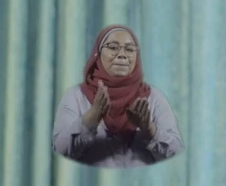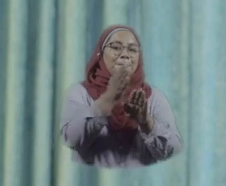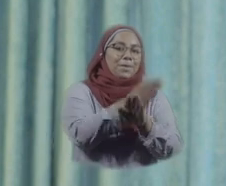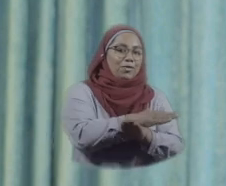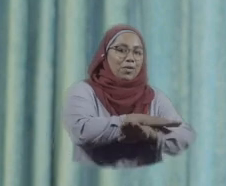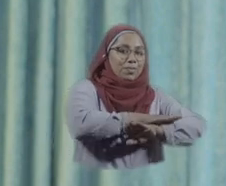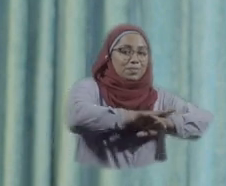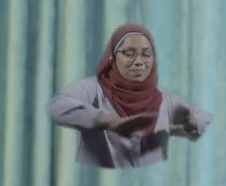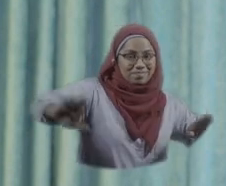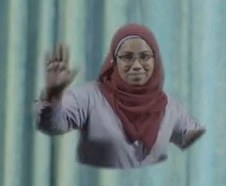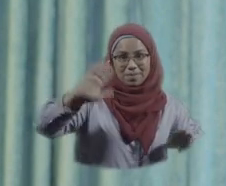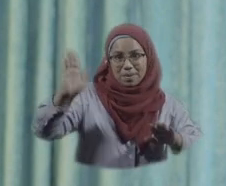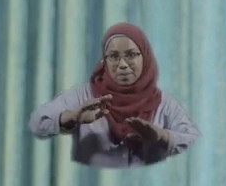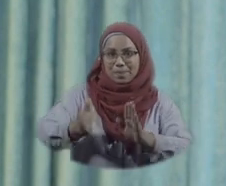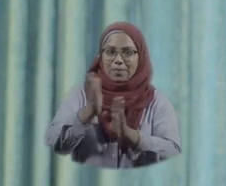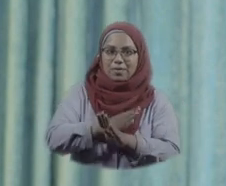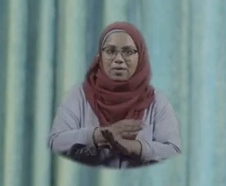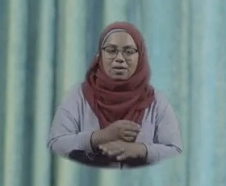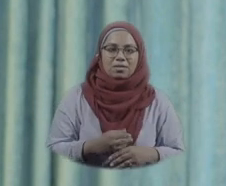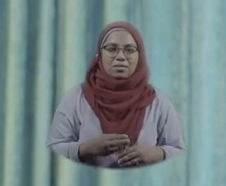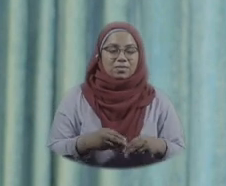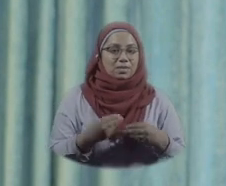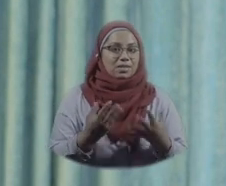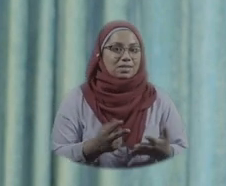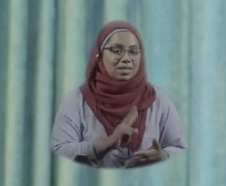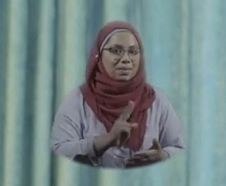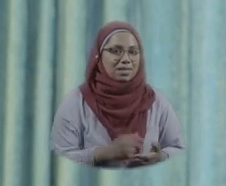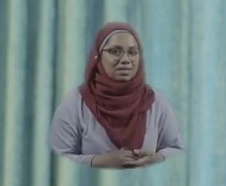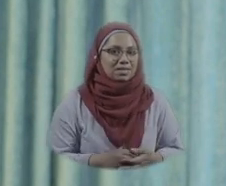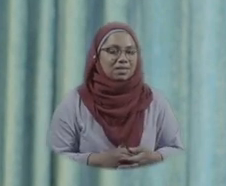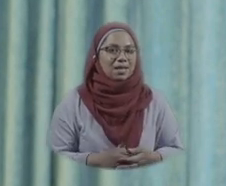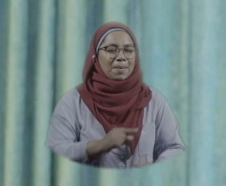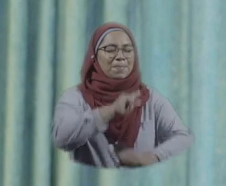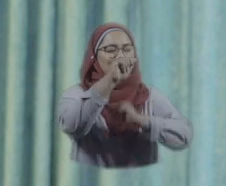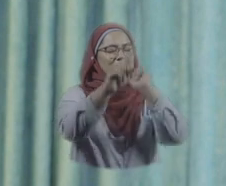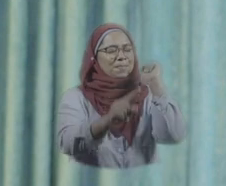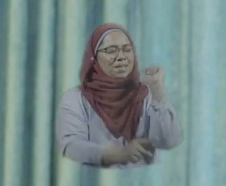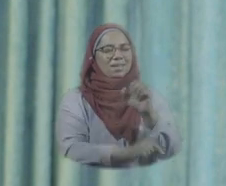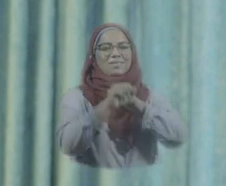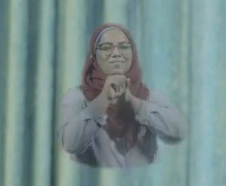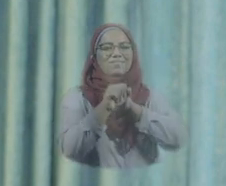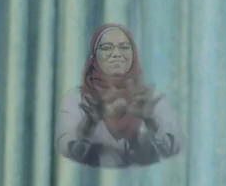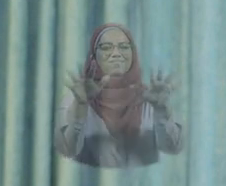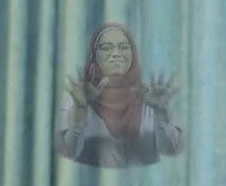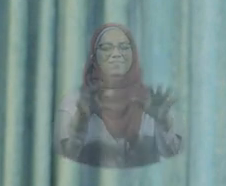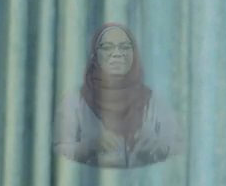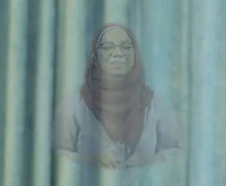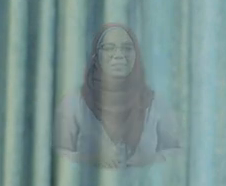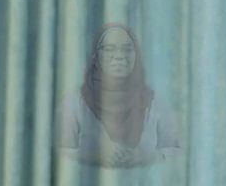bai bon muga kure we have something for you guys. A final message that we want you to remember.